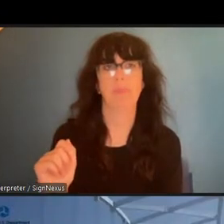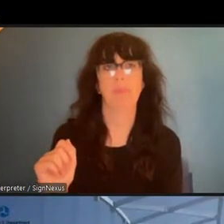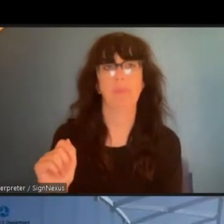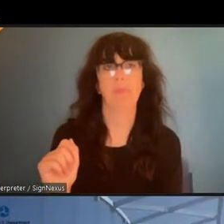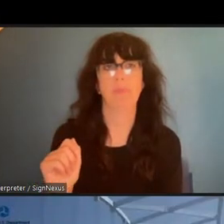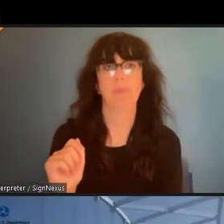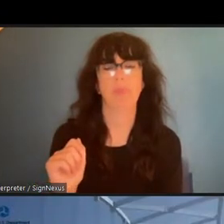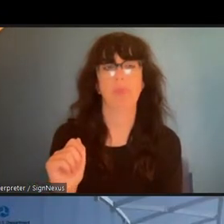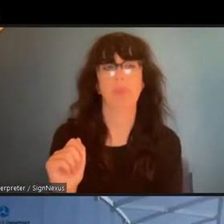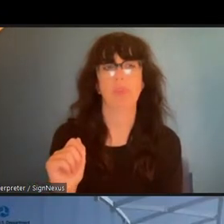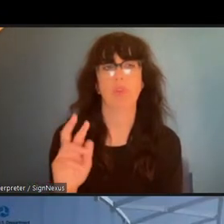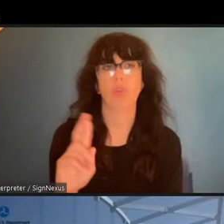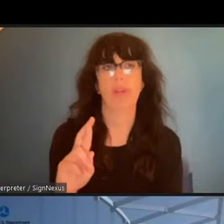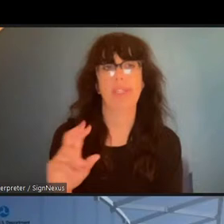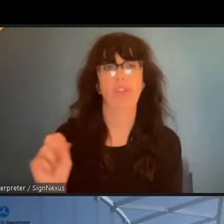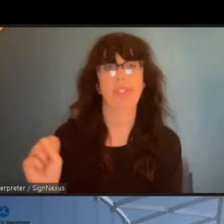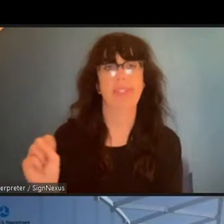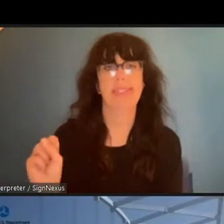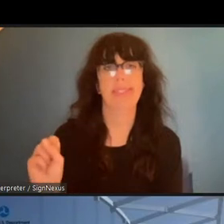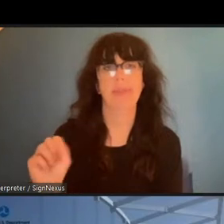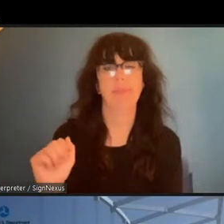ranjit singh